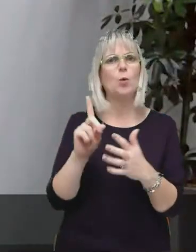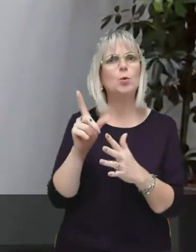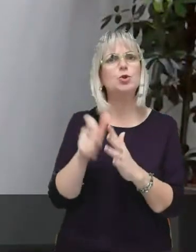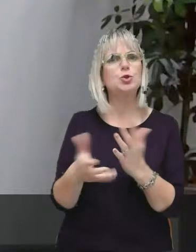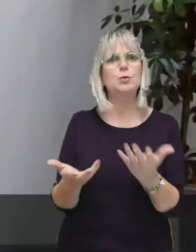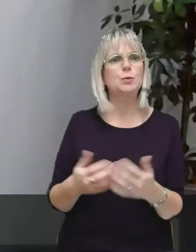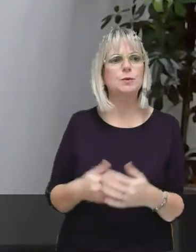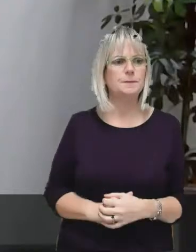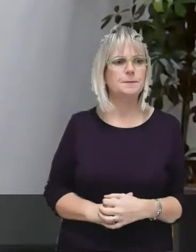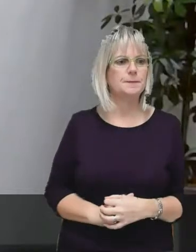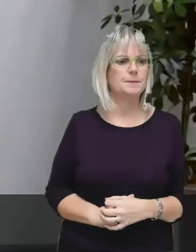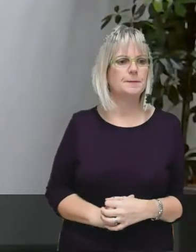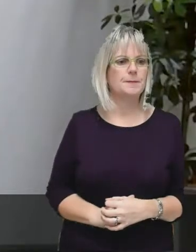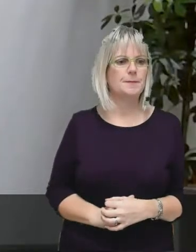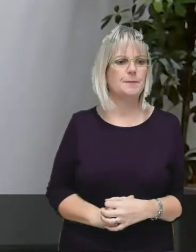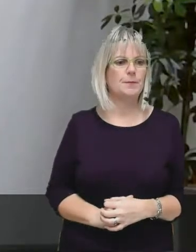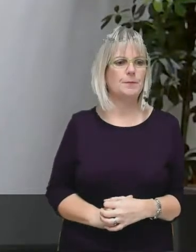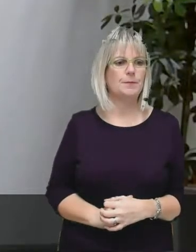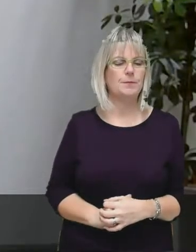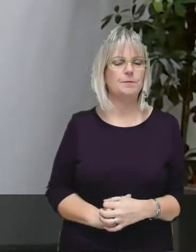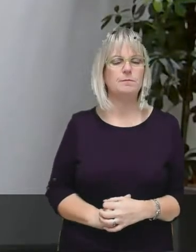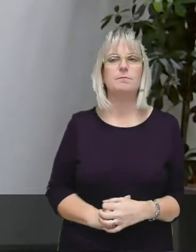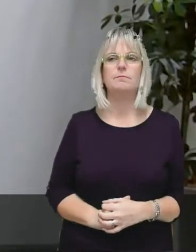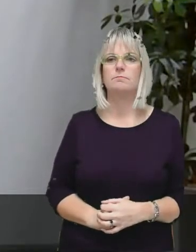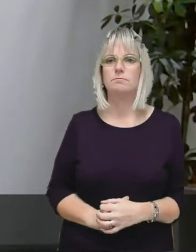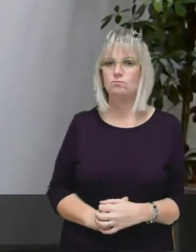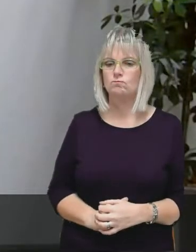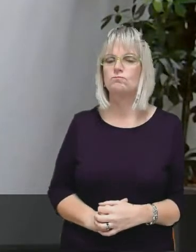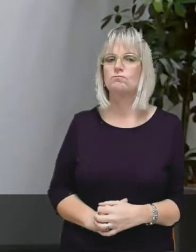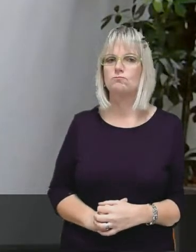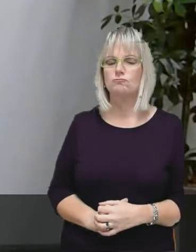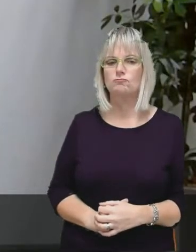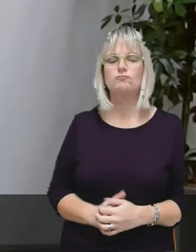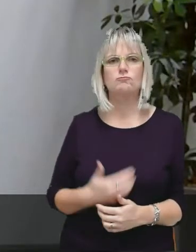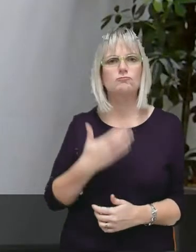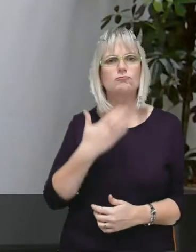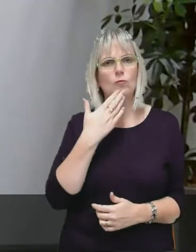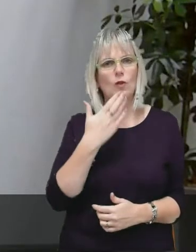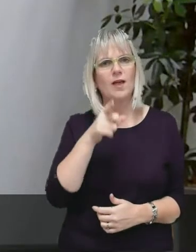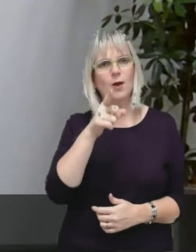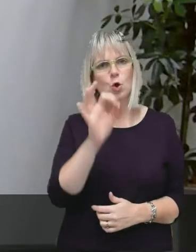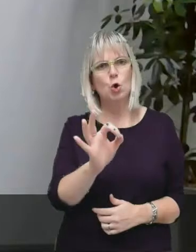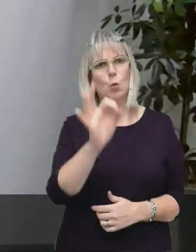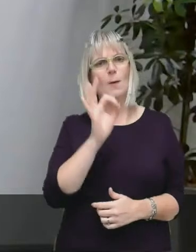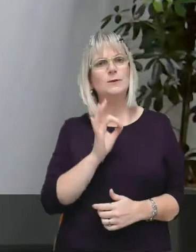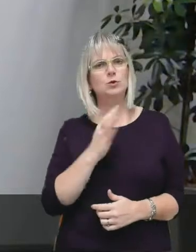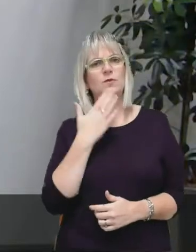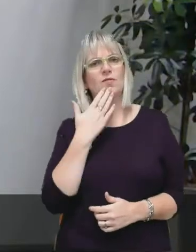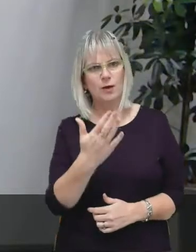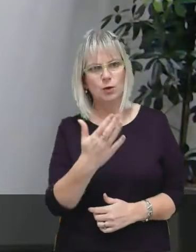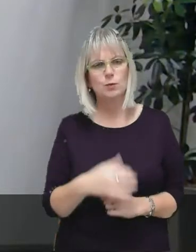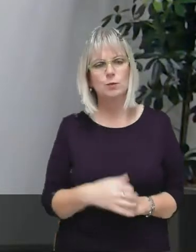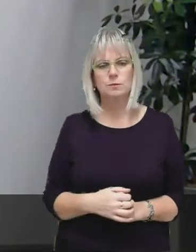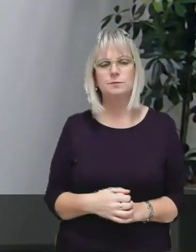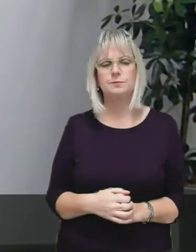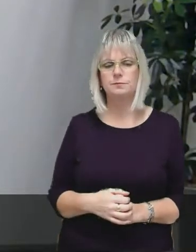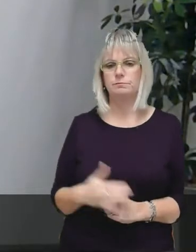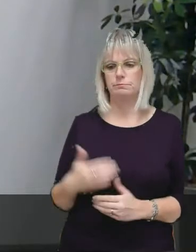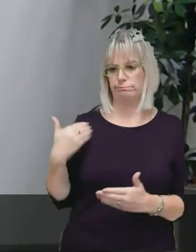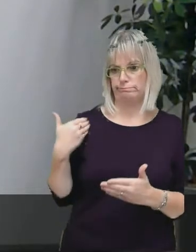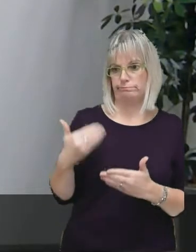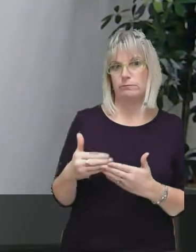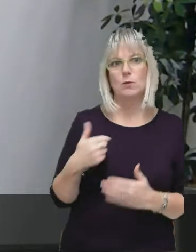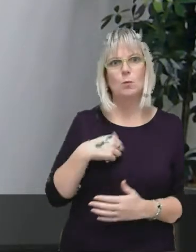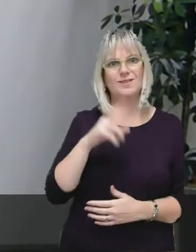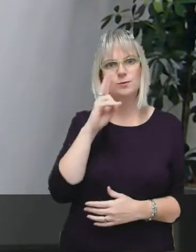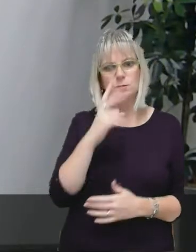Maureen, thank you very much for your question. So this summer we saw a number of things happening which have brought this matter